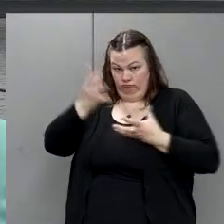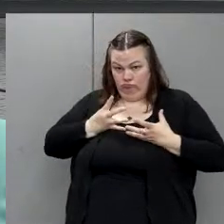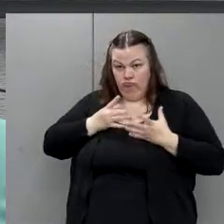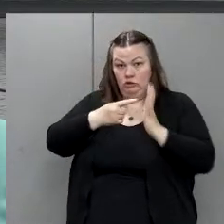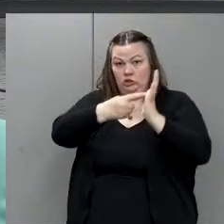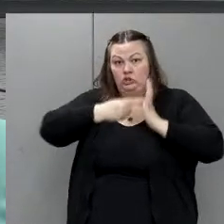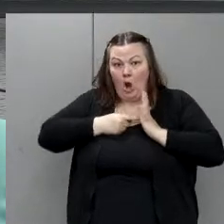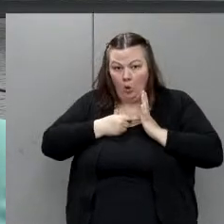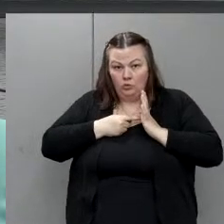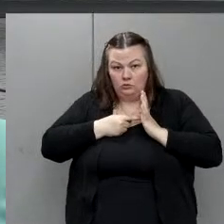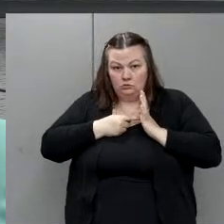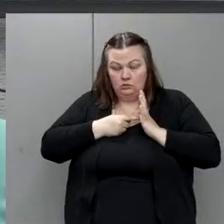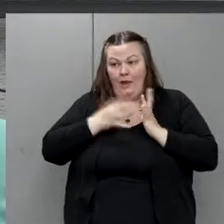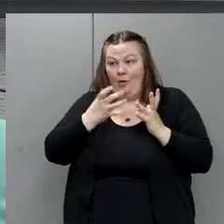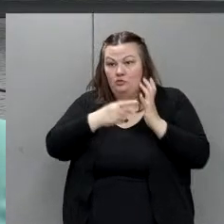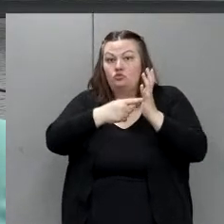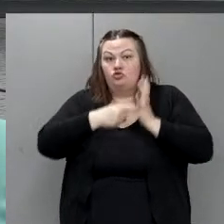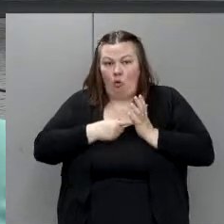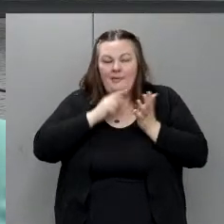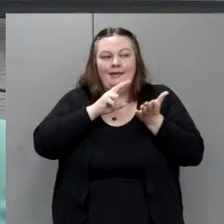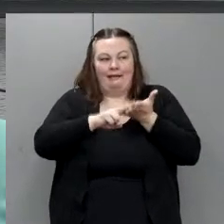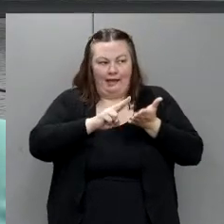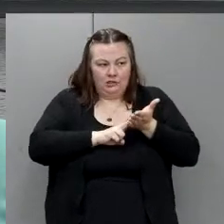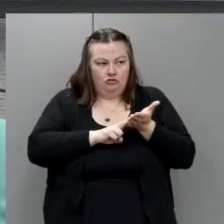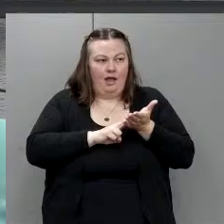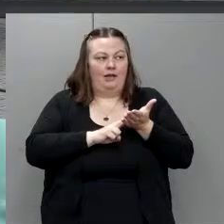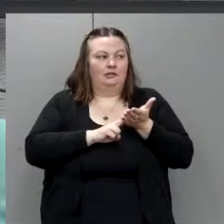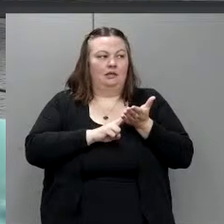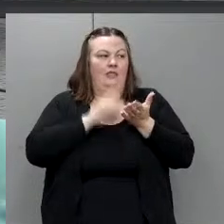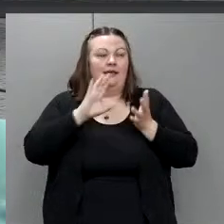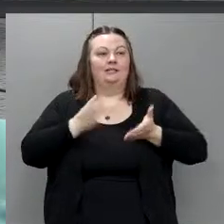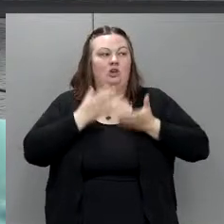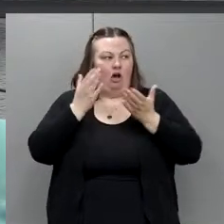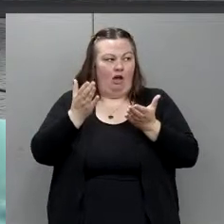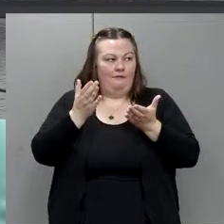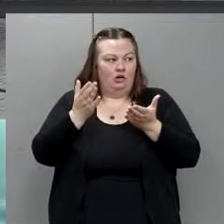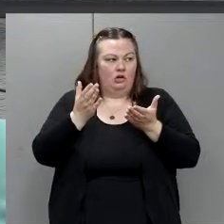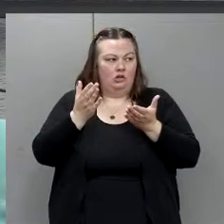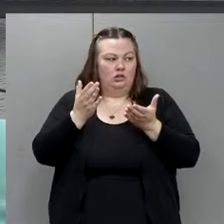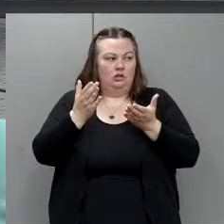shown a contract that is offered